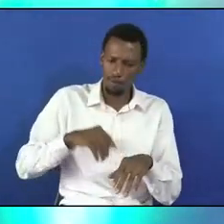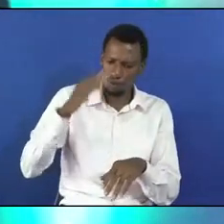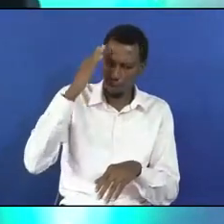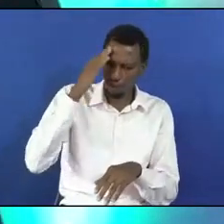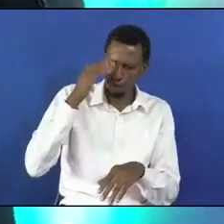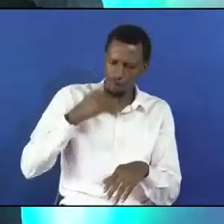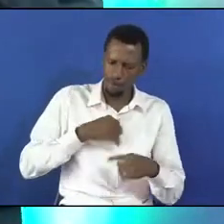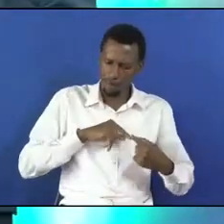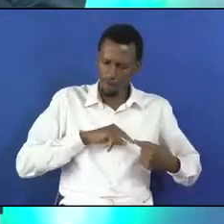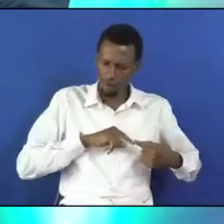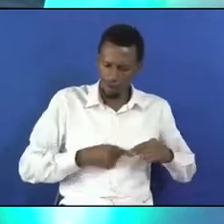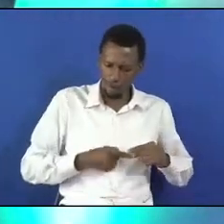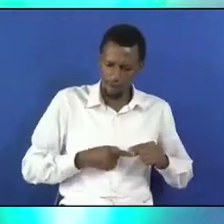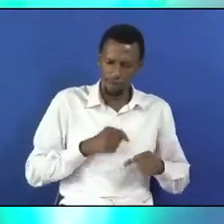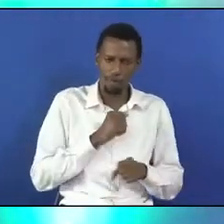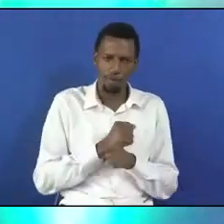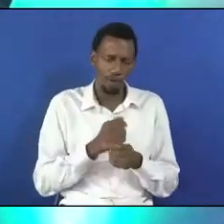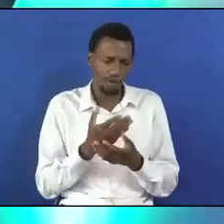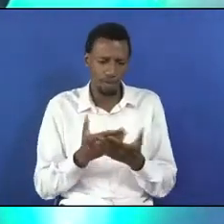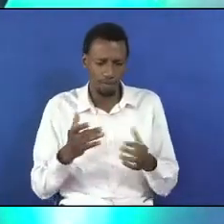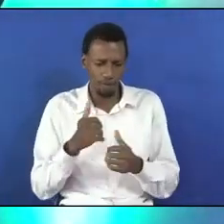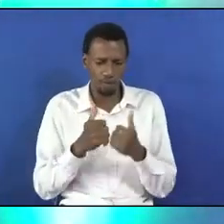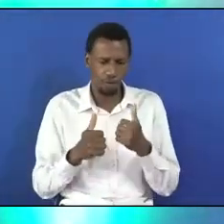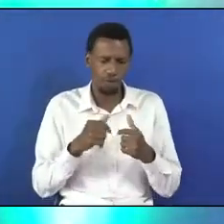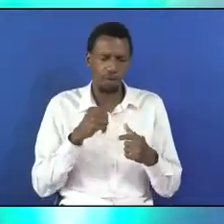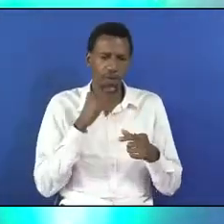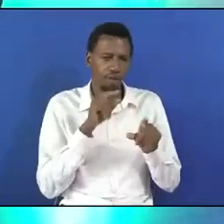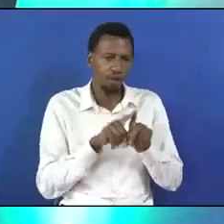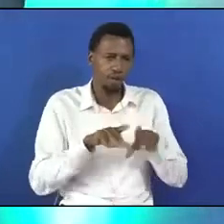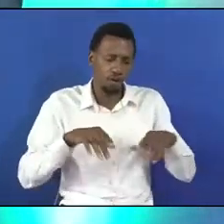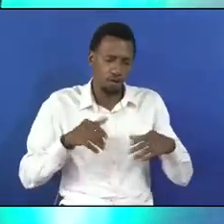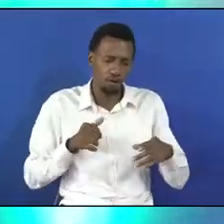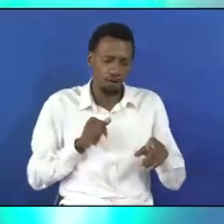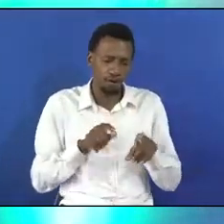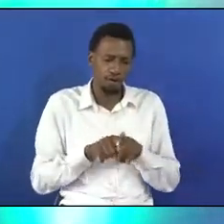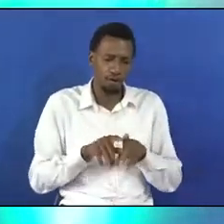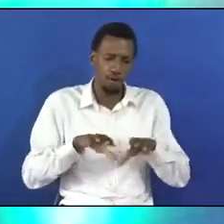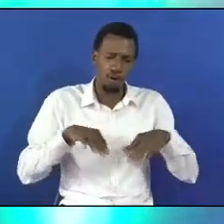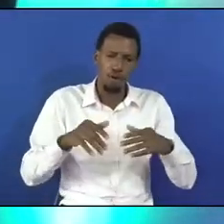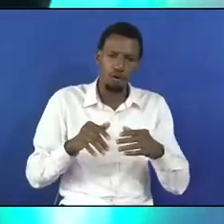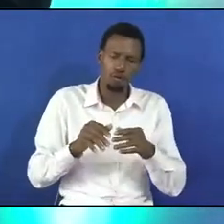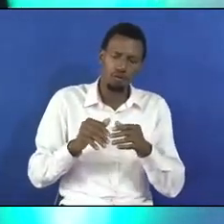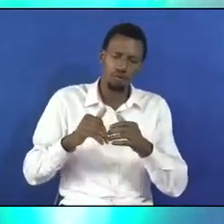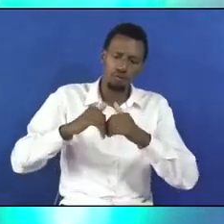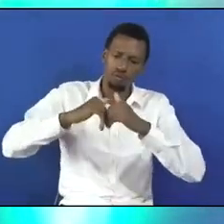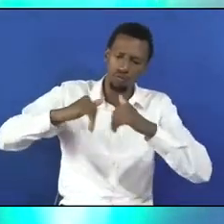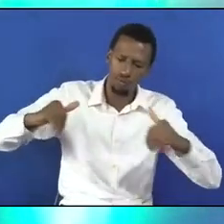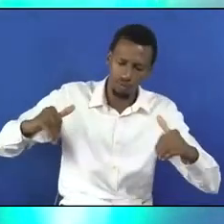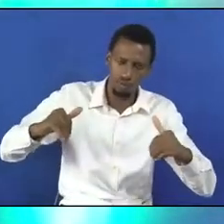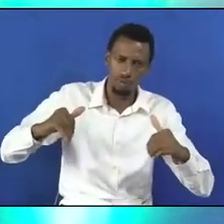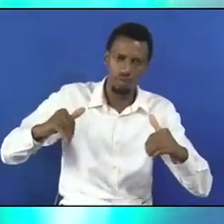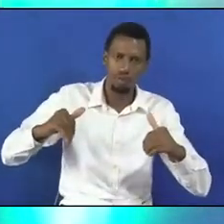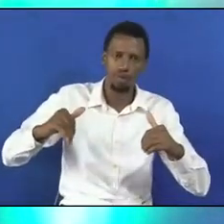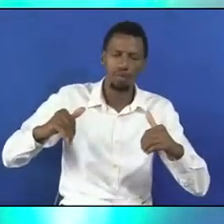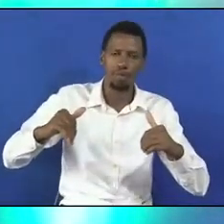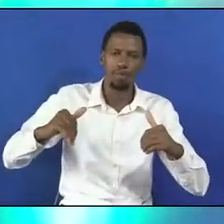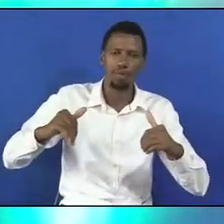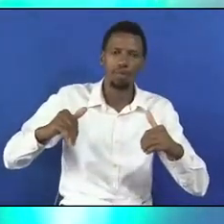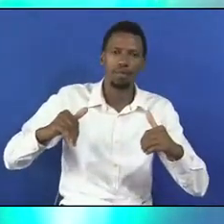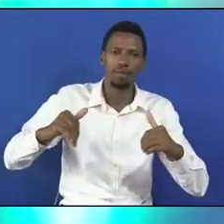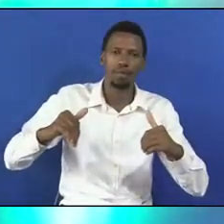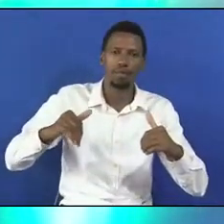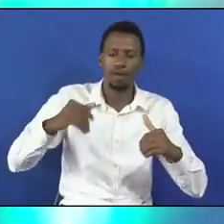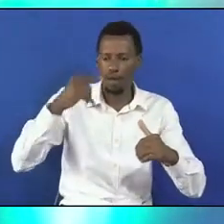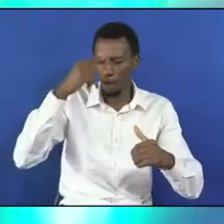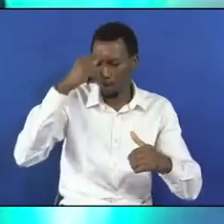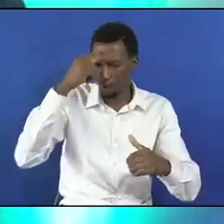we know that we have gone away from what we were supposed to do, and someone has left the flock because of